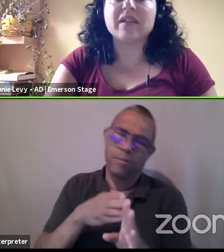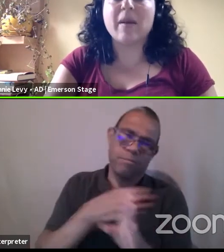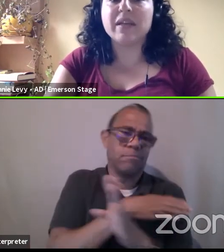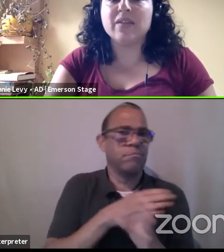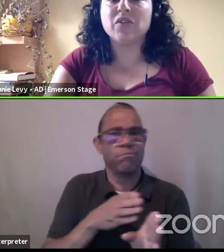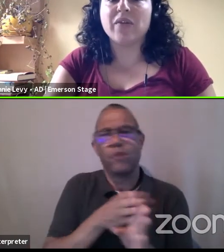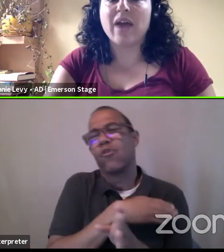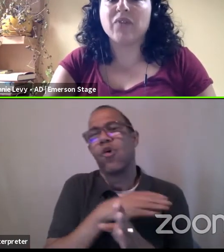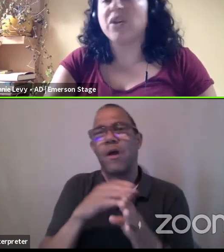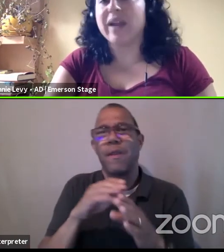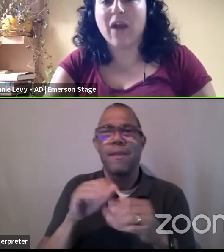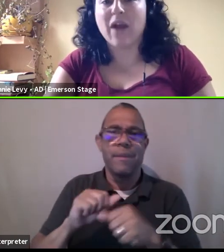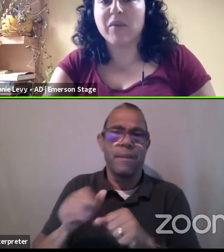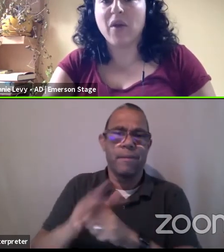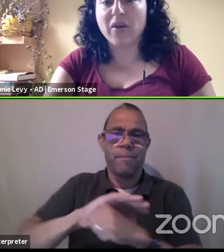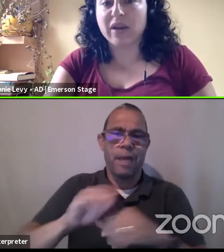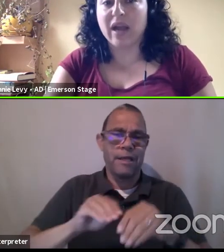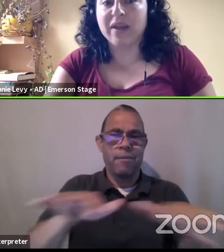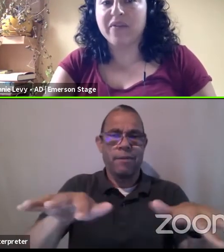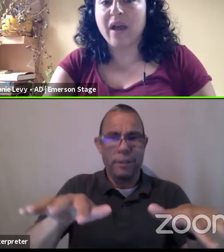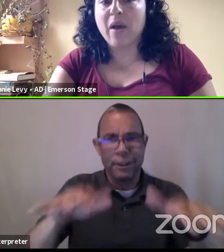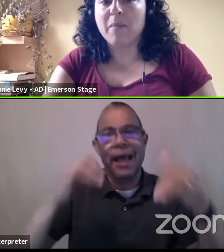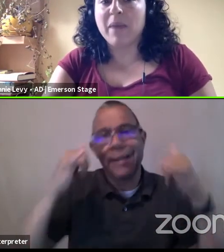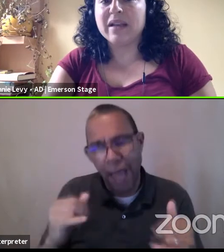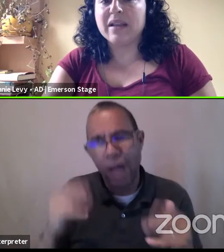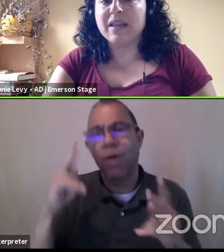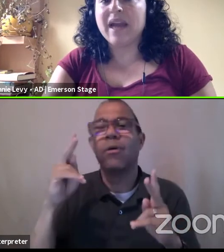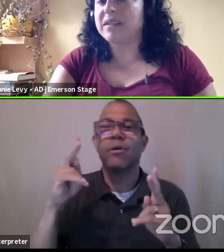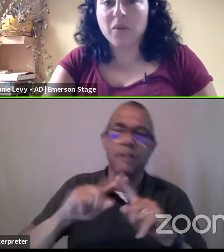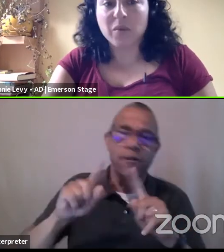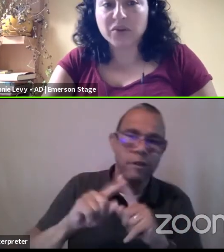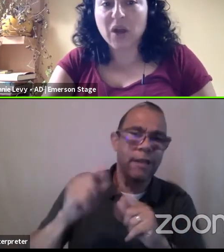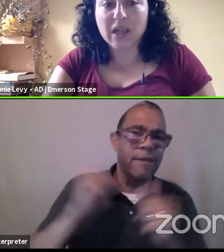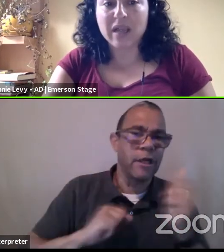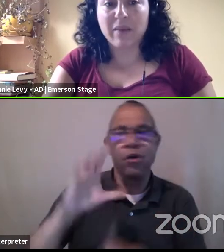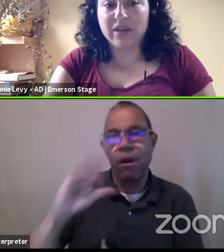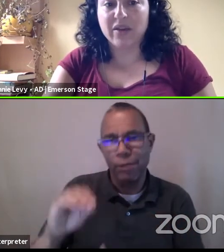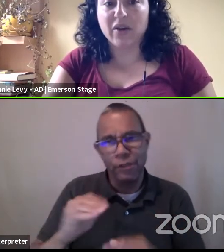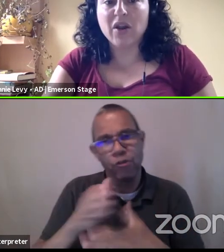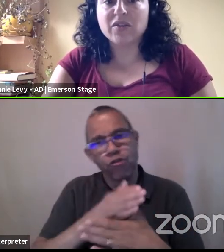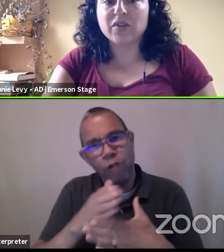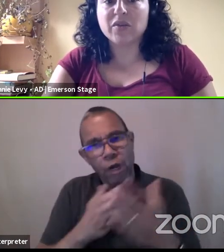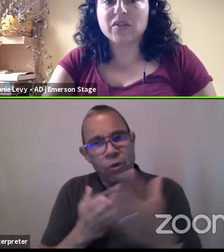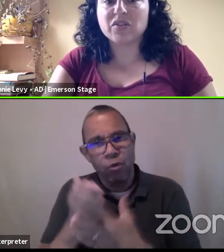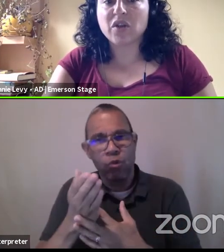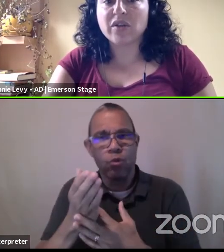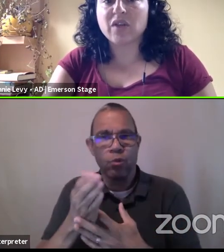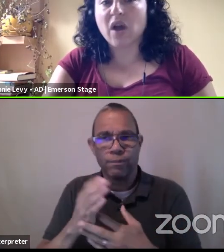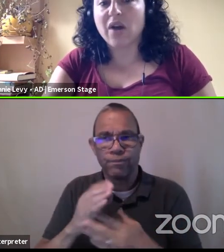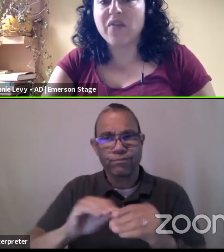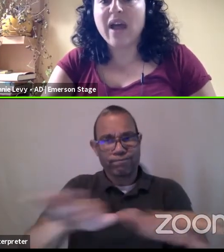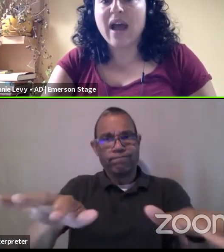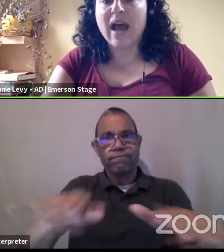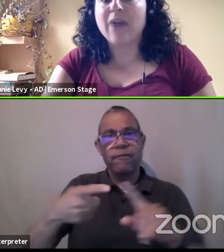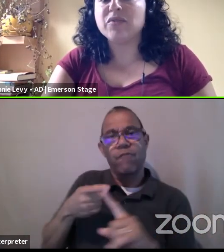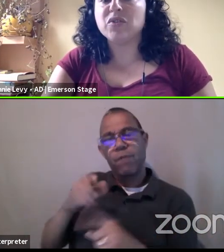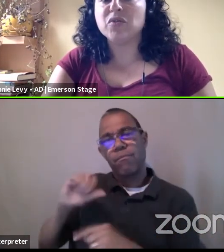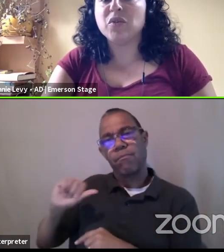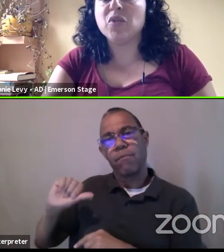artists and companies are now sharing out from their archive, but that's not what we're talking about here. So to start us off,